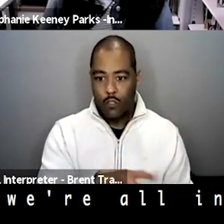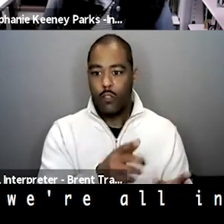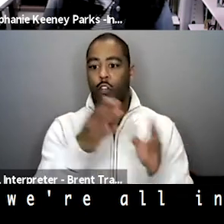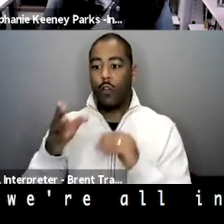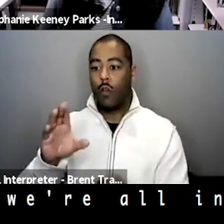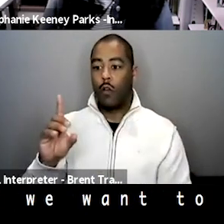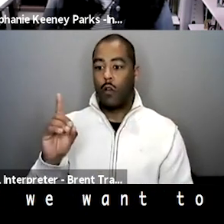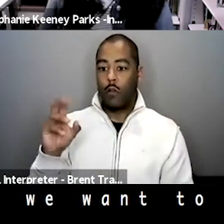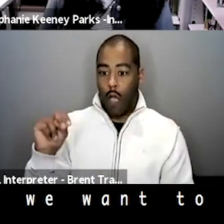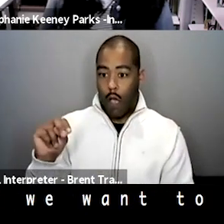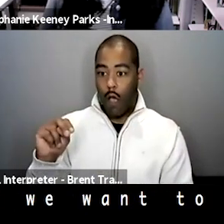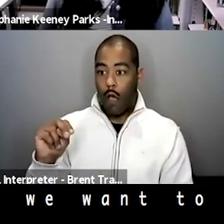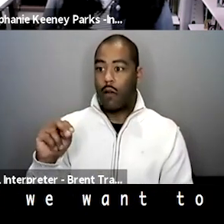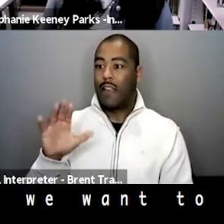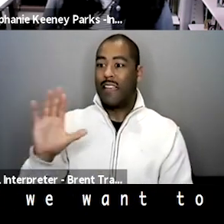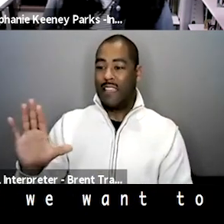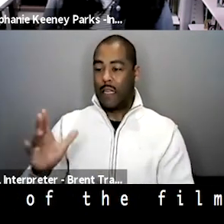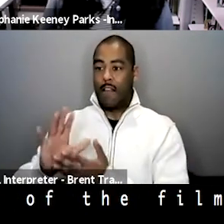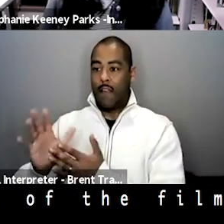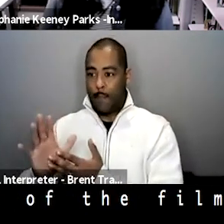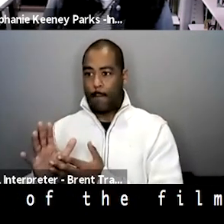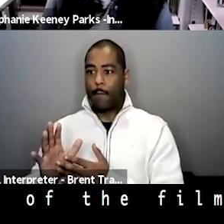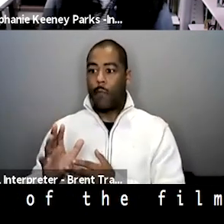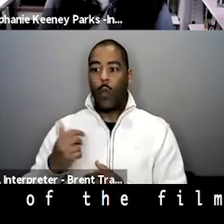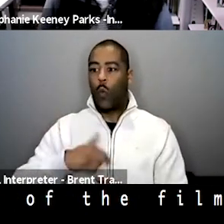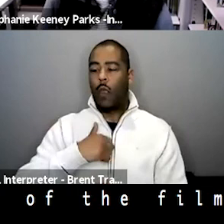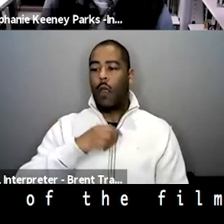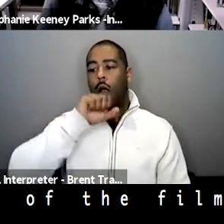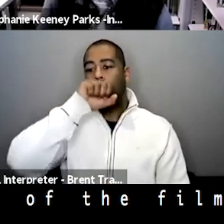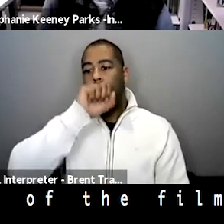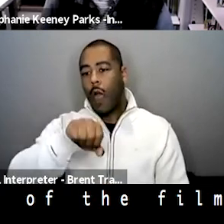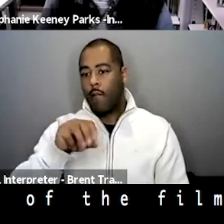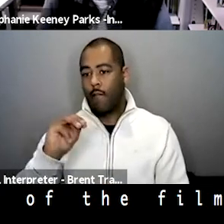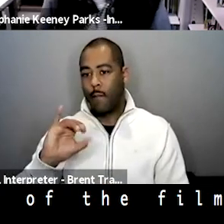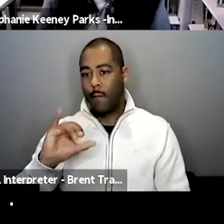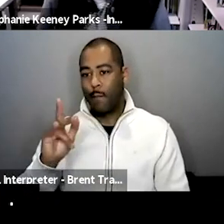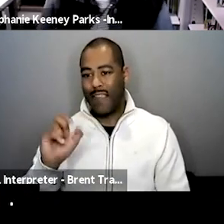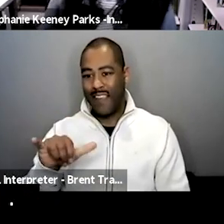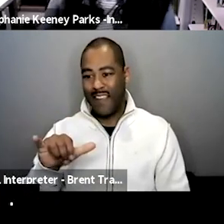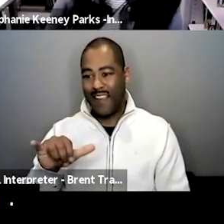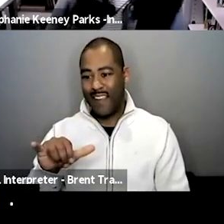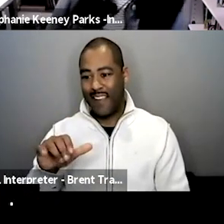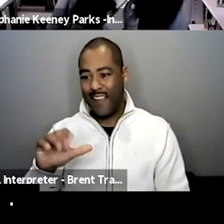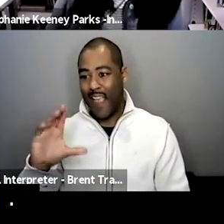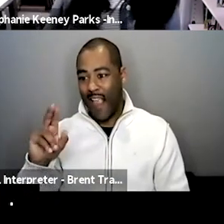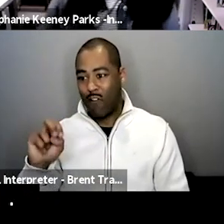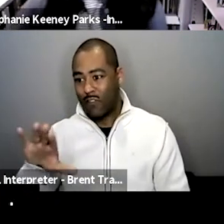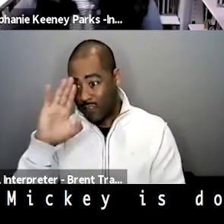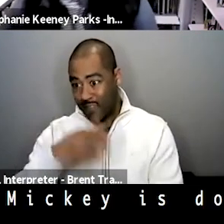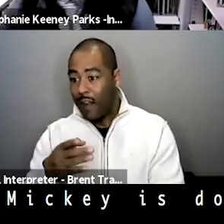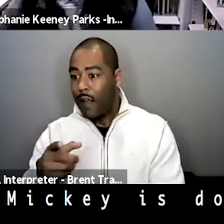everyone who's seen the film. We're all in love with Mickey and we all want to know what Mickey thought of the film and how he's doing.